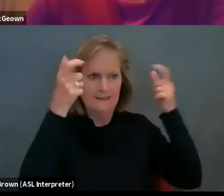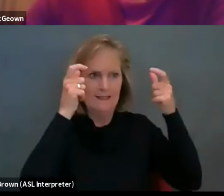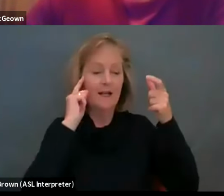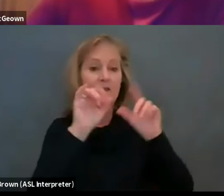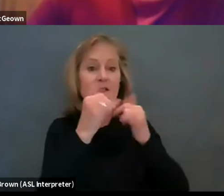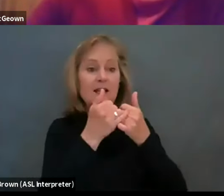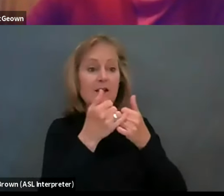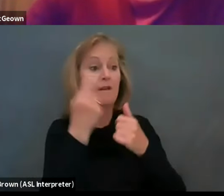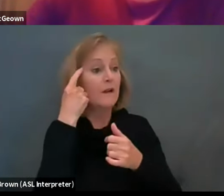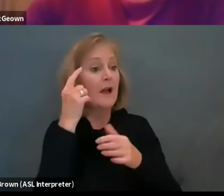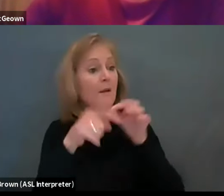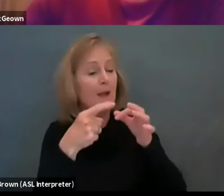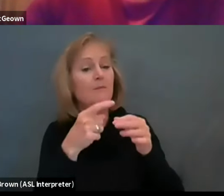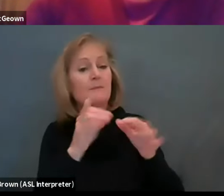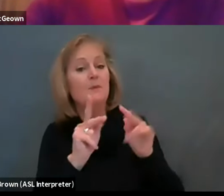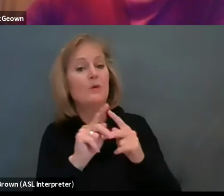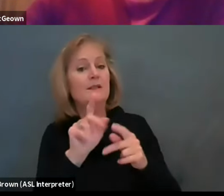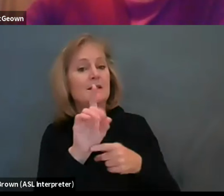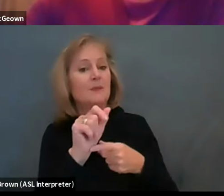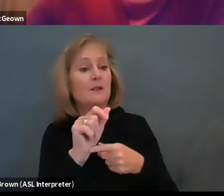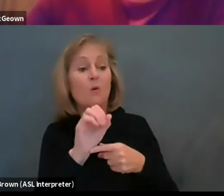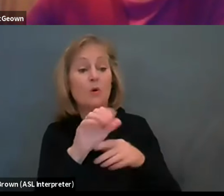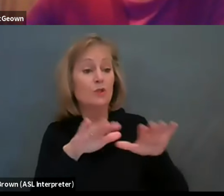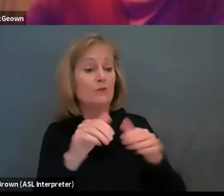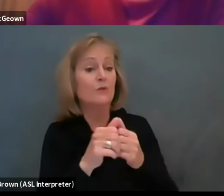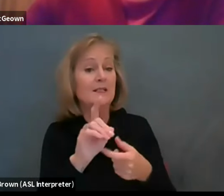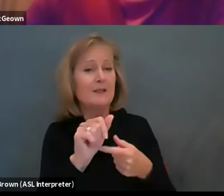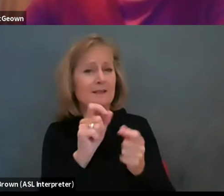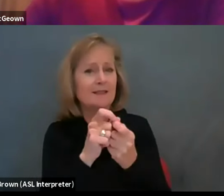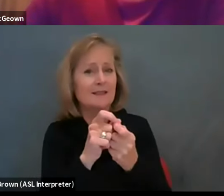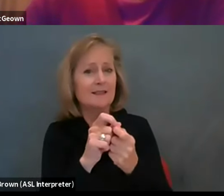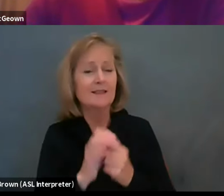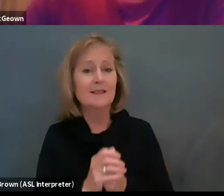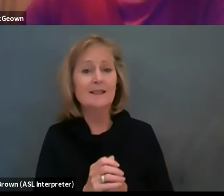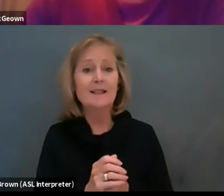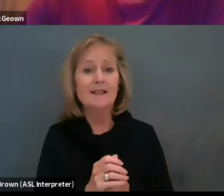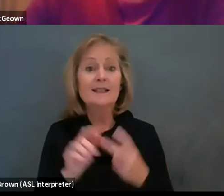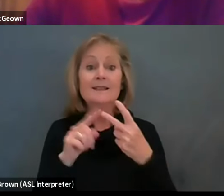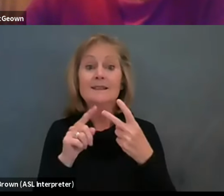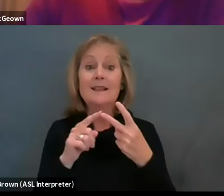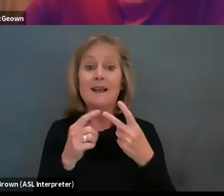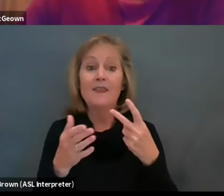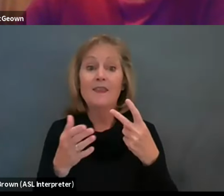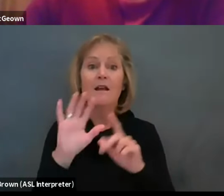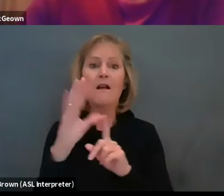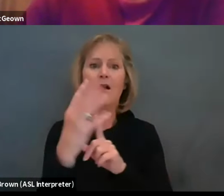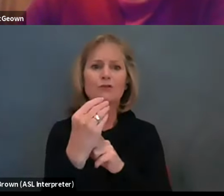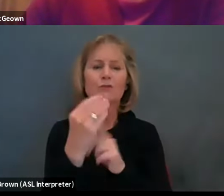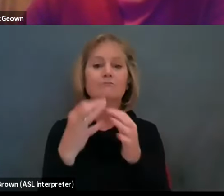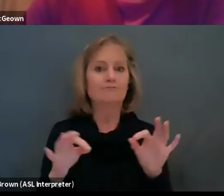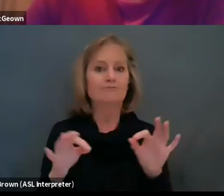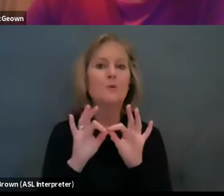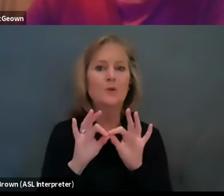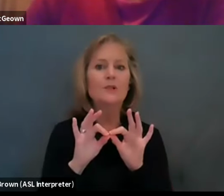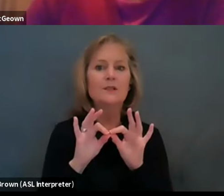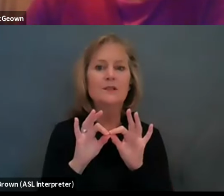persons with disabilities in general, and students or children with disabilities in particular in this case. The second thing is culture is very important, where like